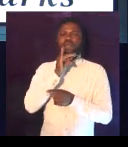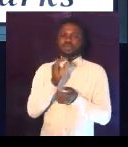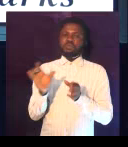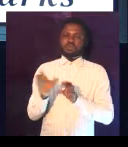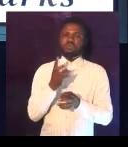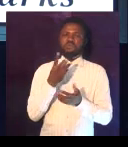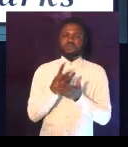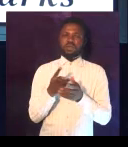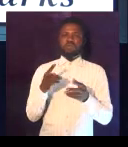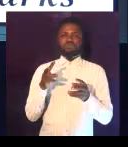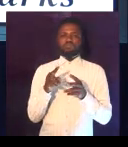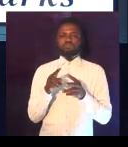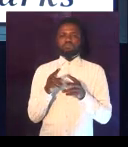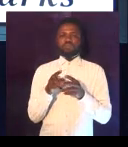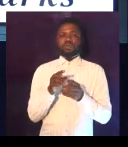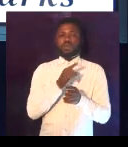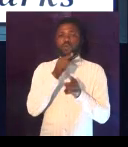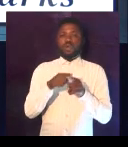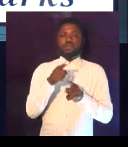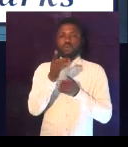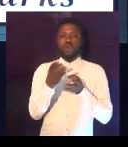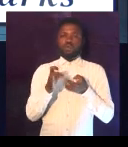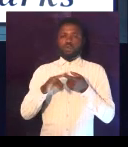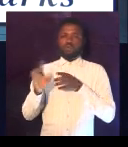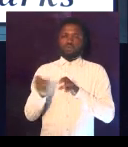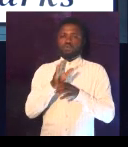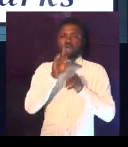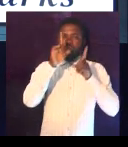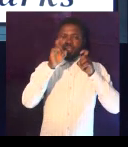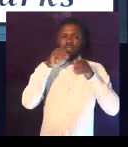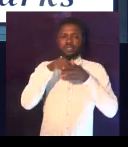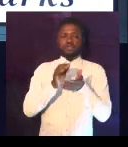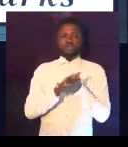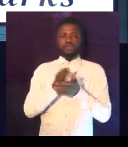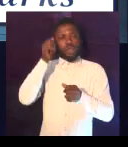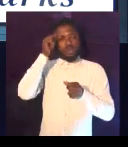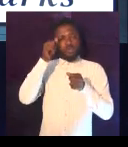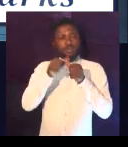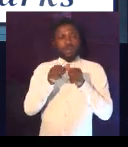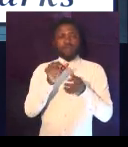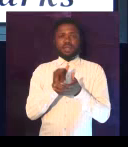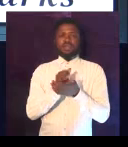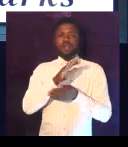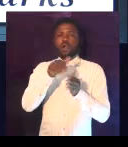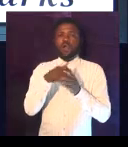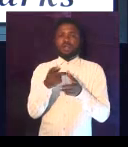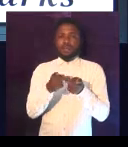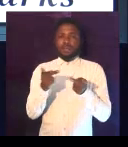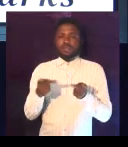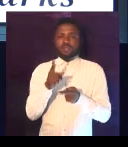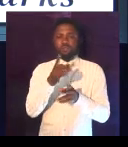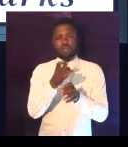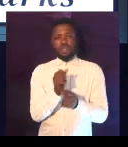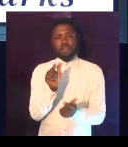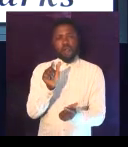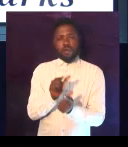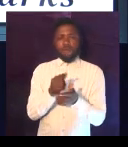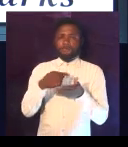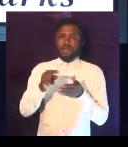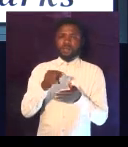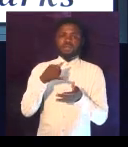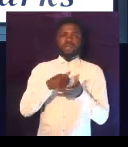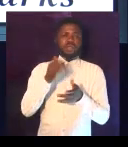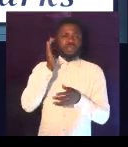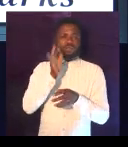Bukola is still performing averagely. So when you are doing your tests in your school, remember that all the places where you get